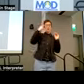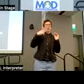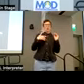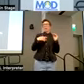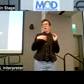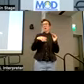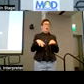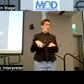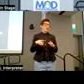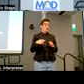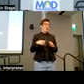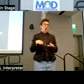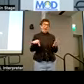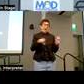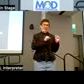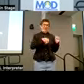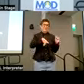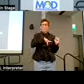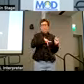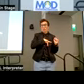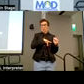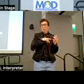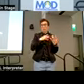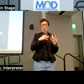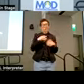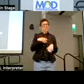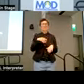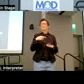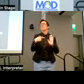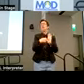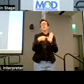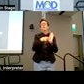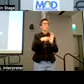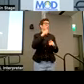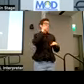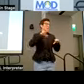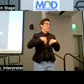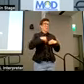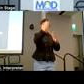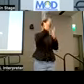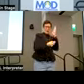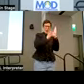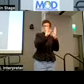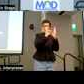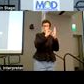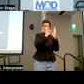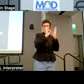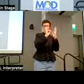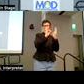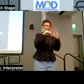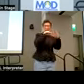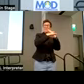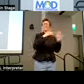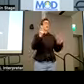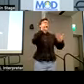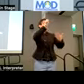take this very much. I take this very personal, you know, it's long overdue. It's unacceptable with the lack of, you know, that checklist mentality and